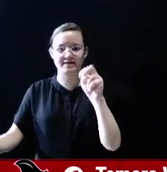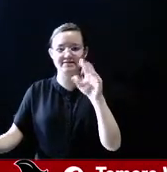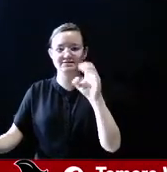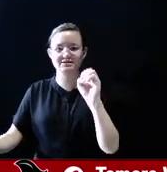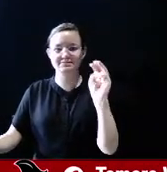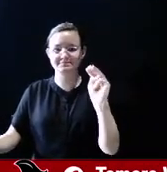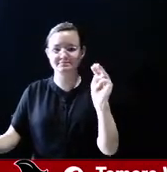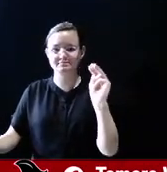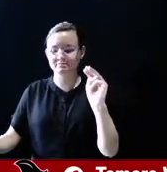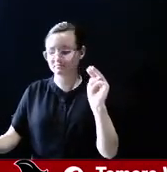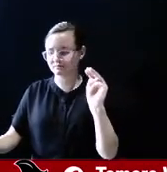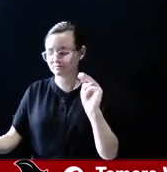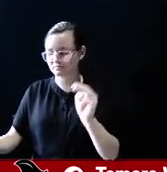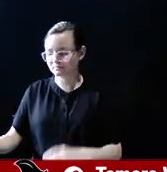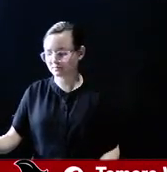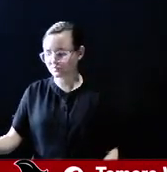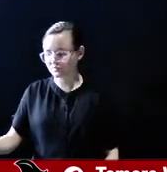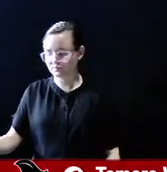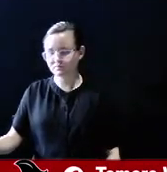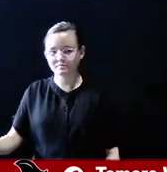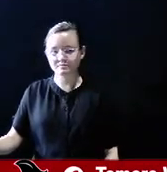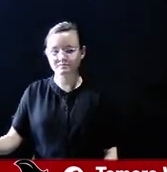Cadence Ray McCandless.